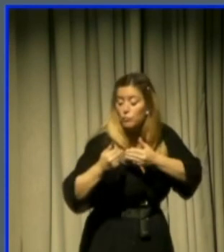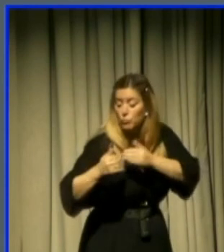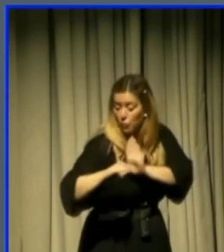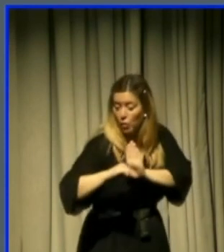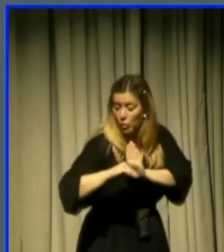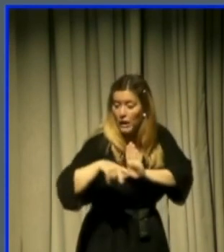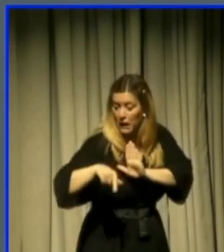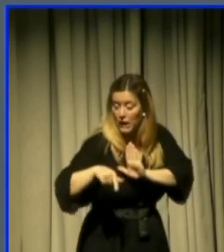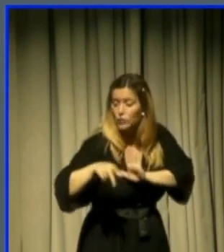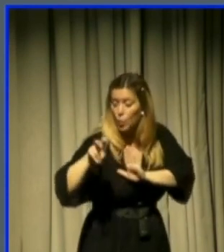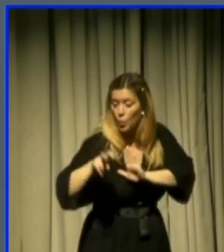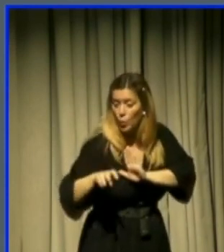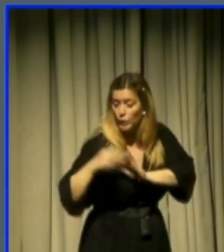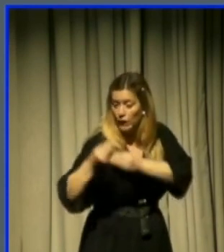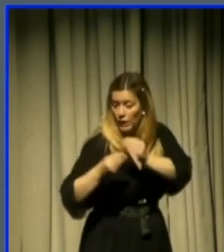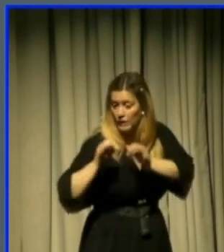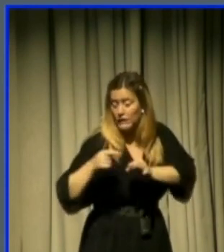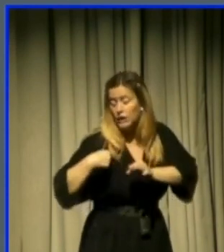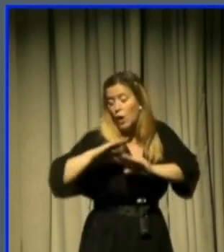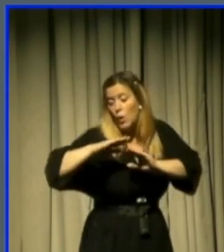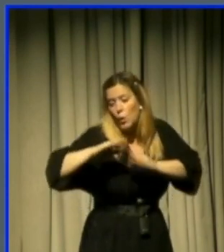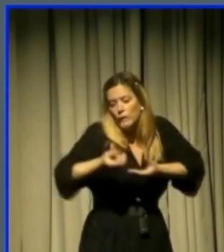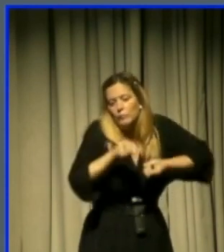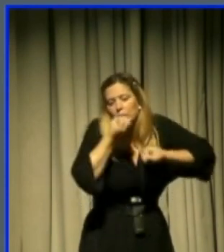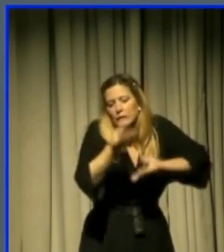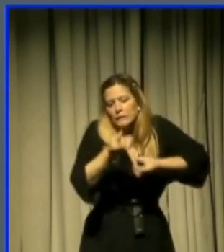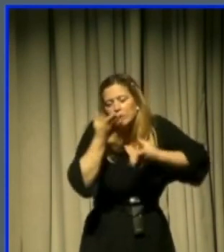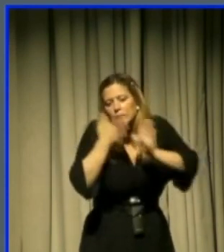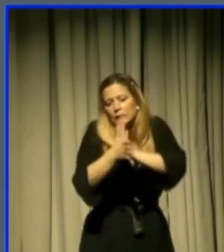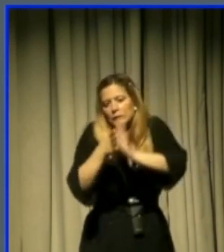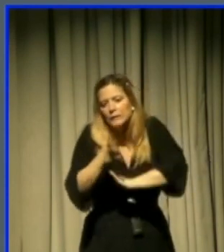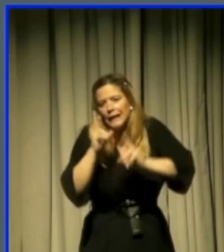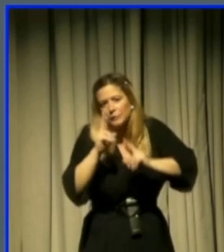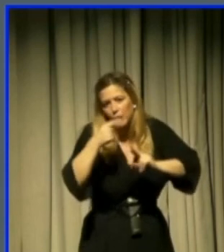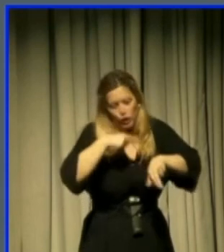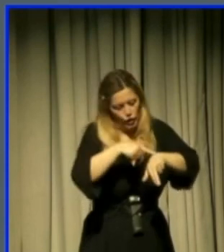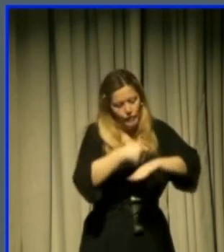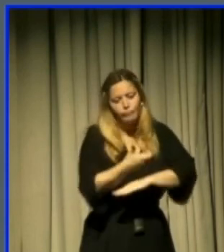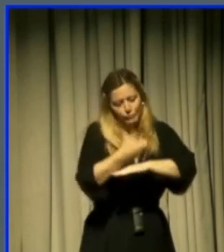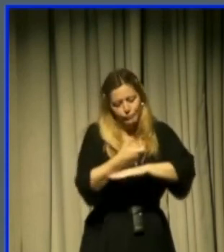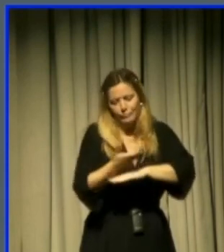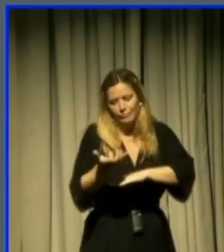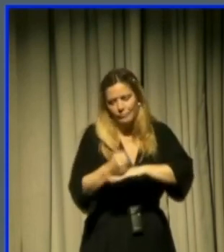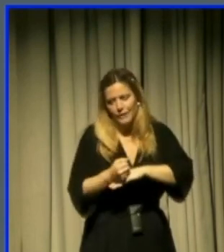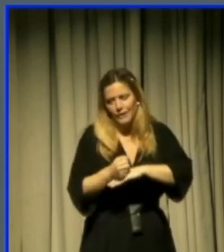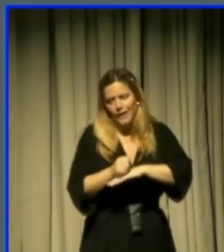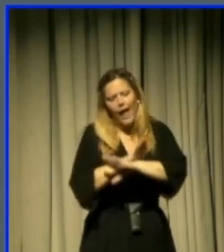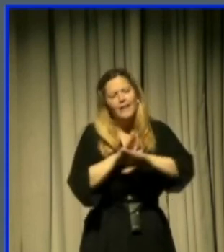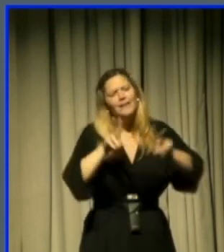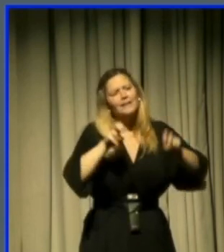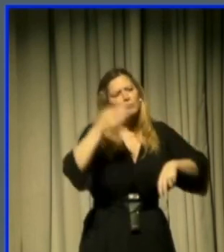hope I'm in time. So the main point is that preserving creative biodiversity is